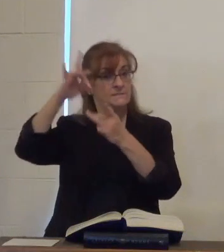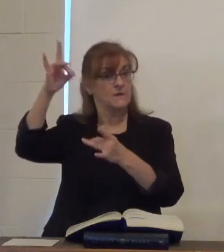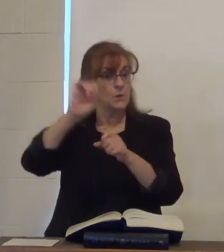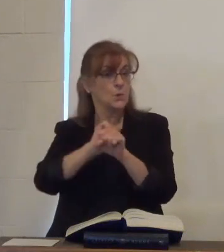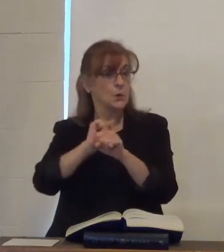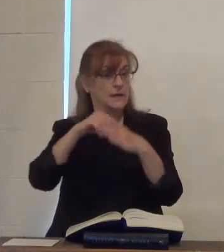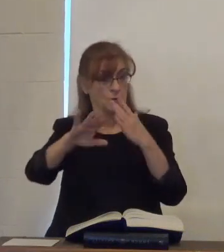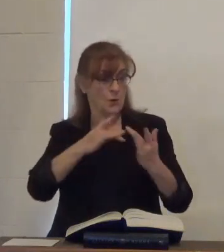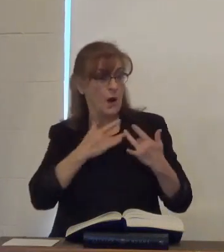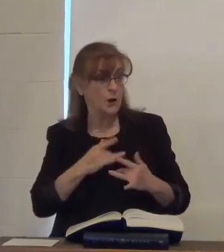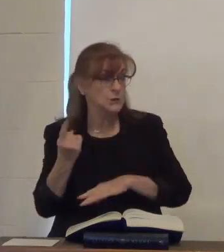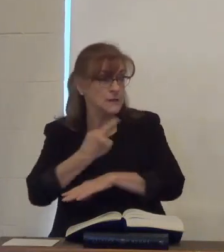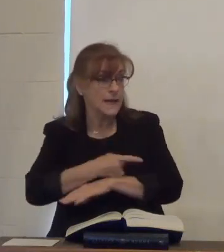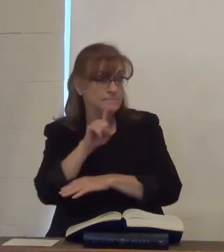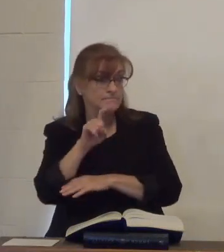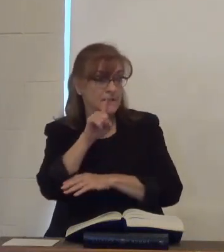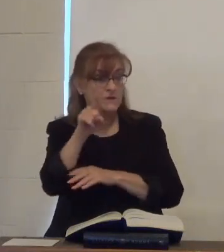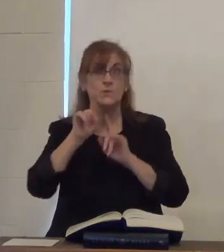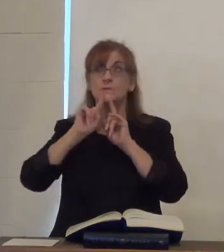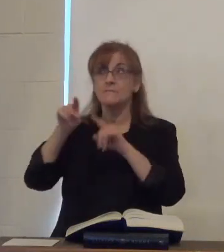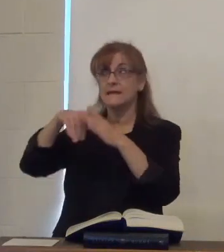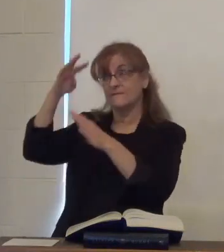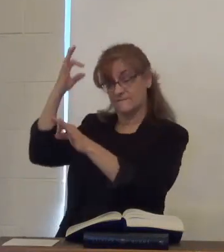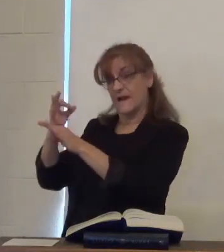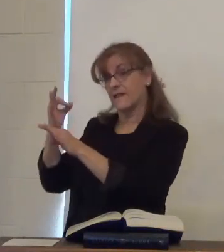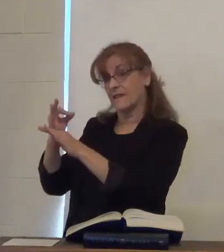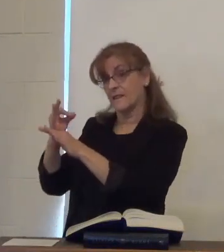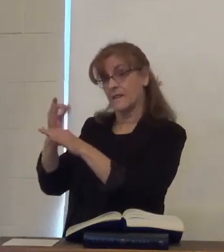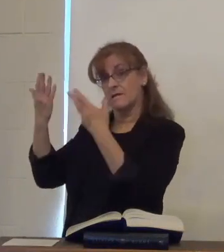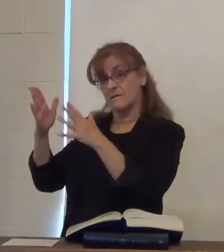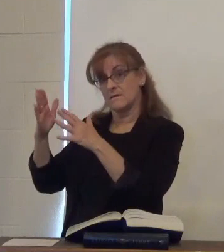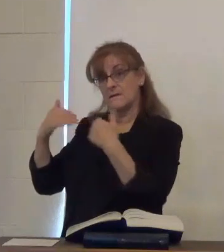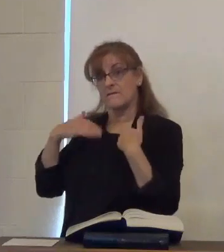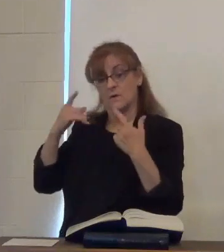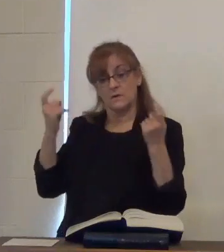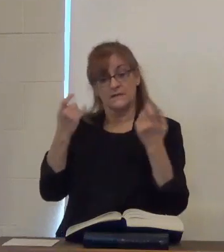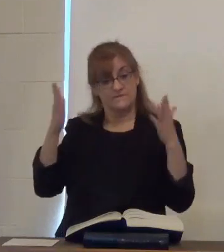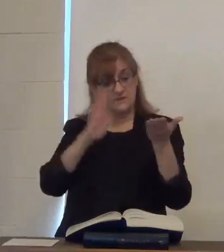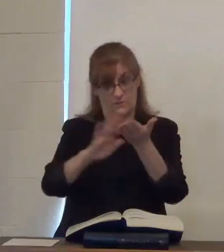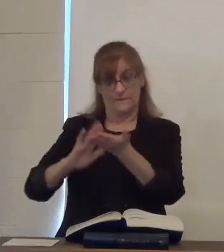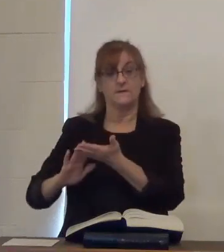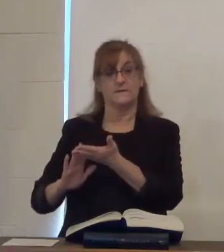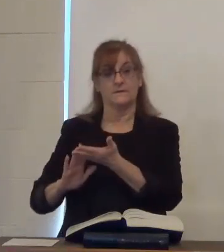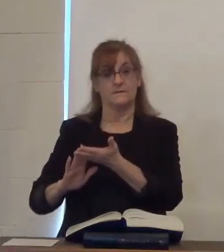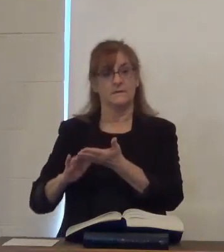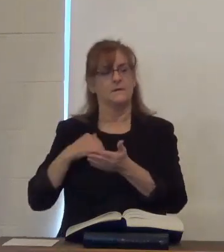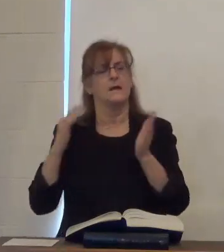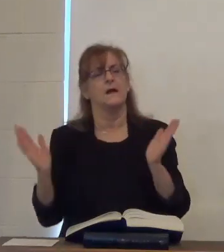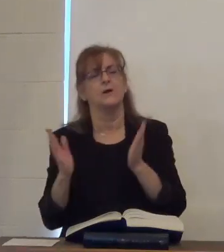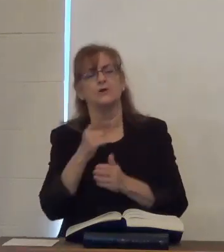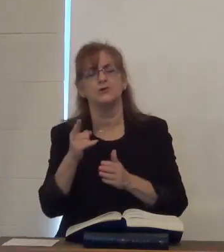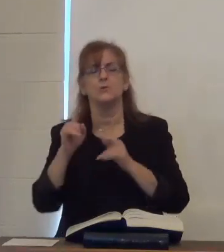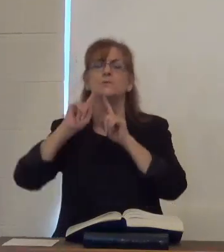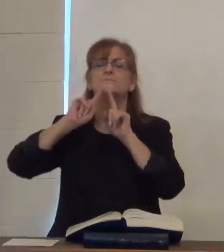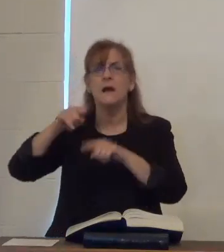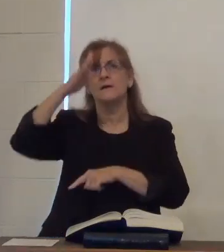heart? Have you responded in faith and have your sins forgiven? I urge you, respond